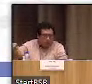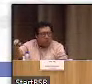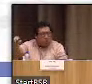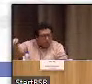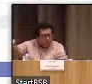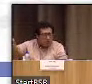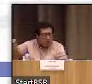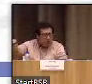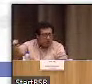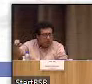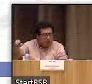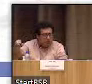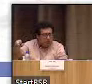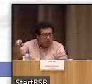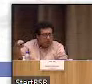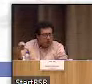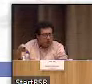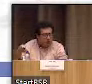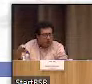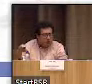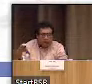disease.